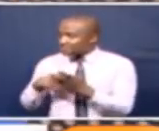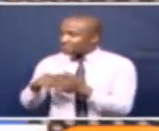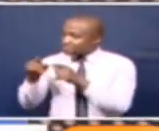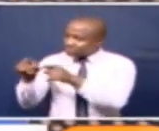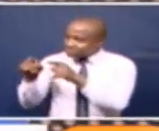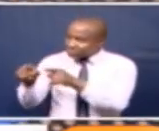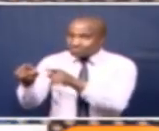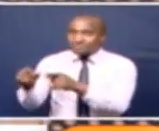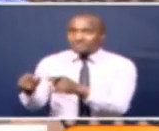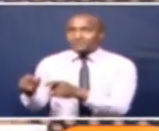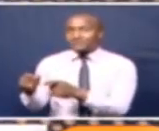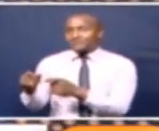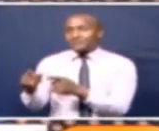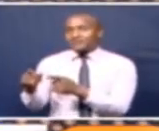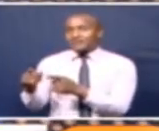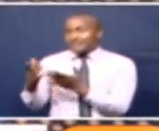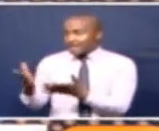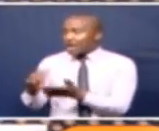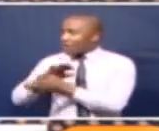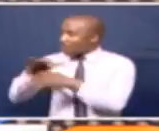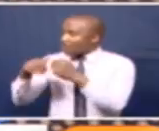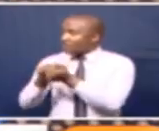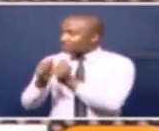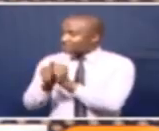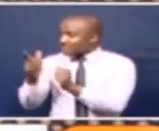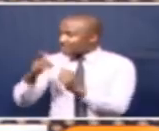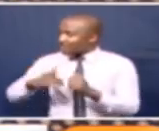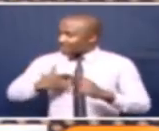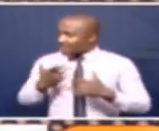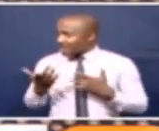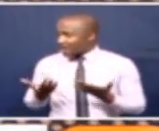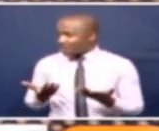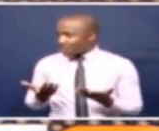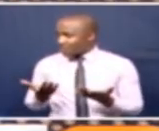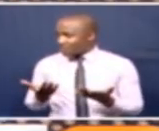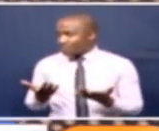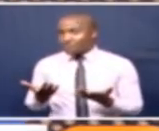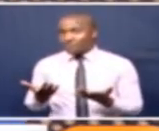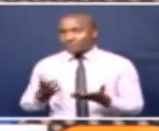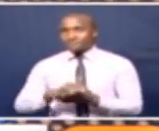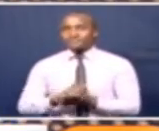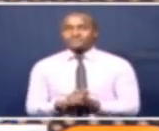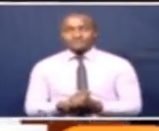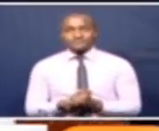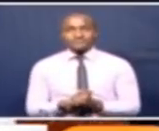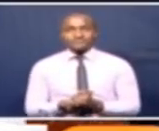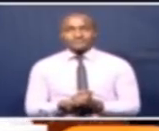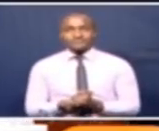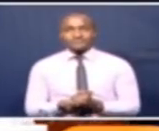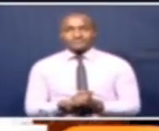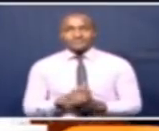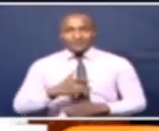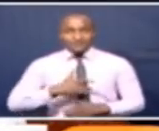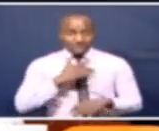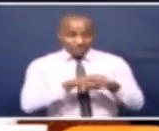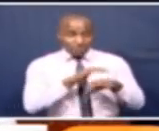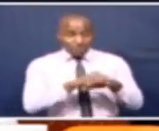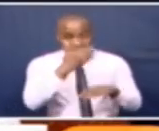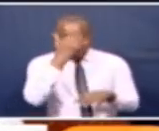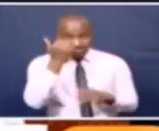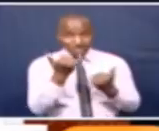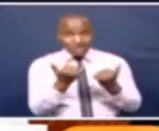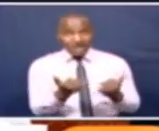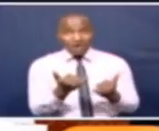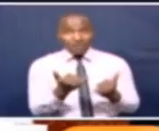mean sometimes. All this attention, how is this making you feel? How are you responding to all of this attention? It makes me feel great because right now